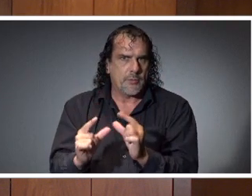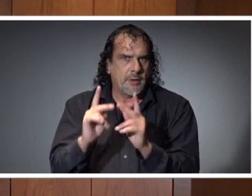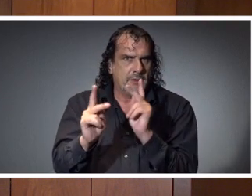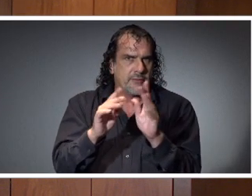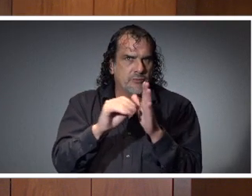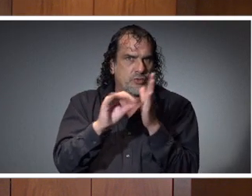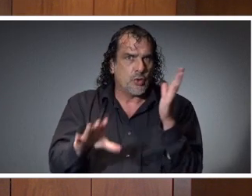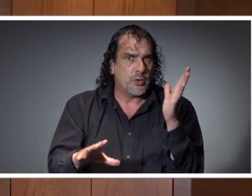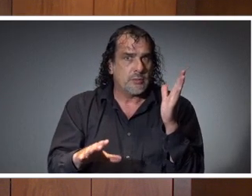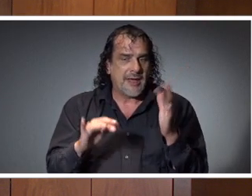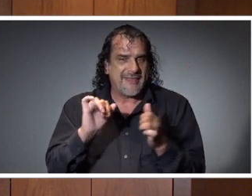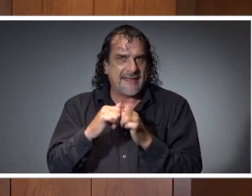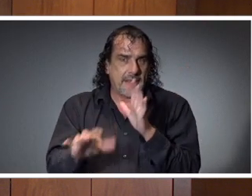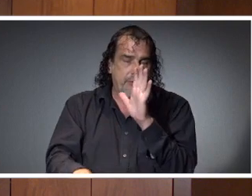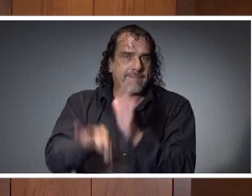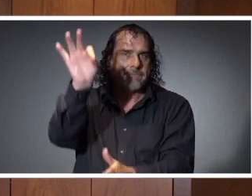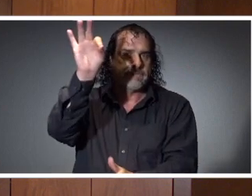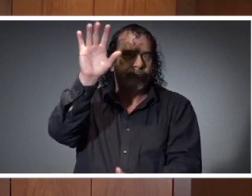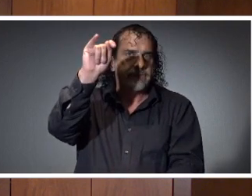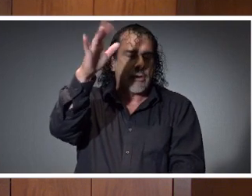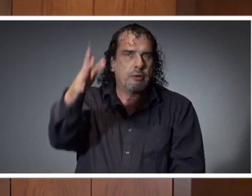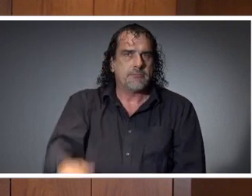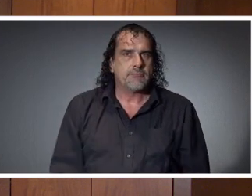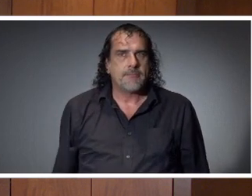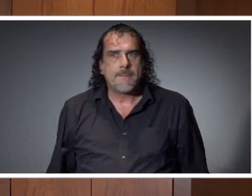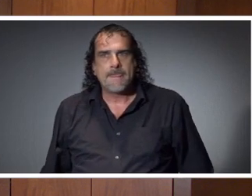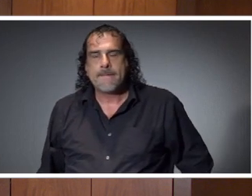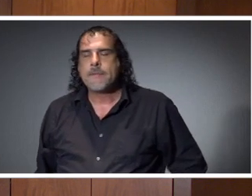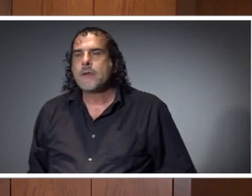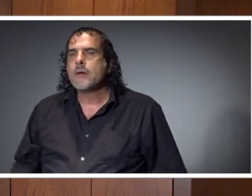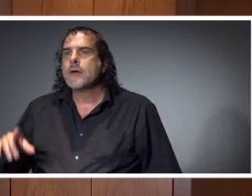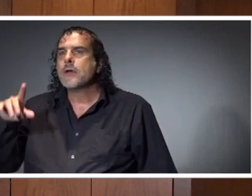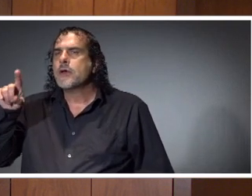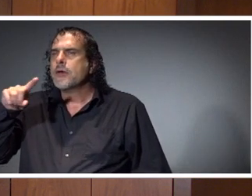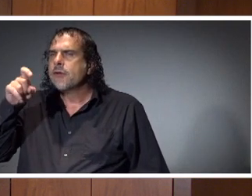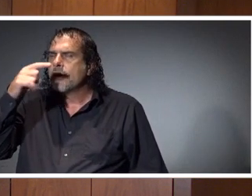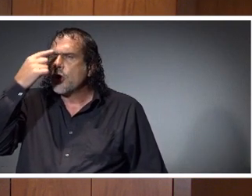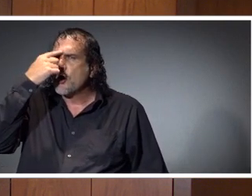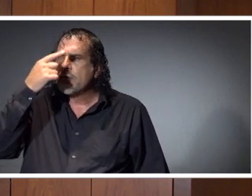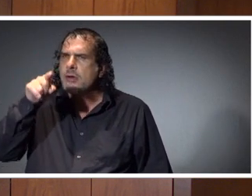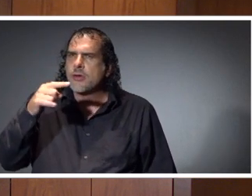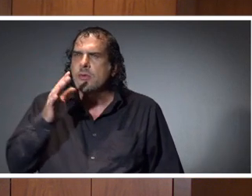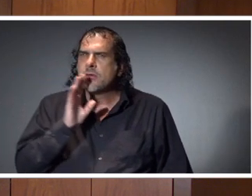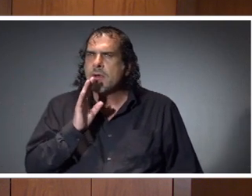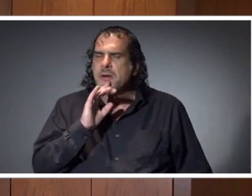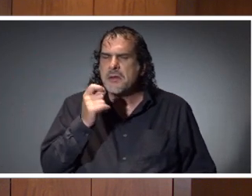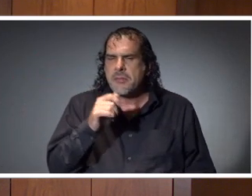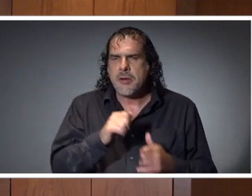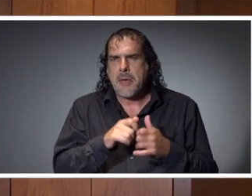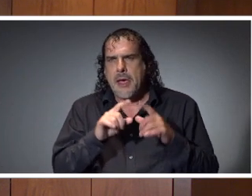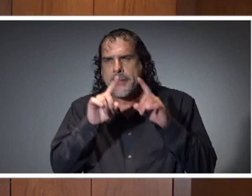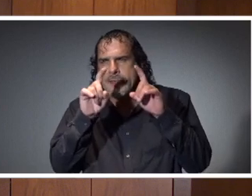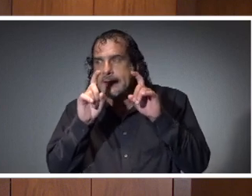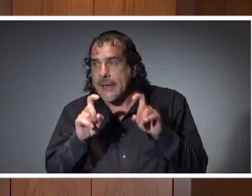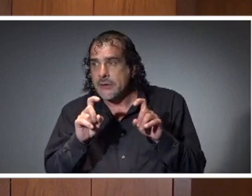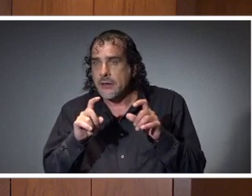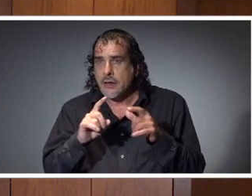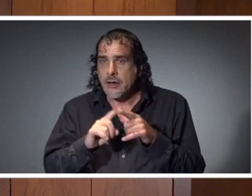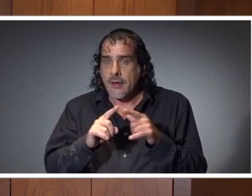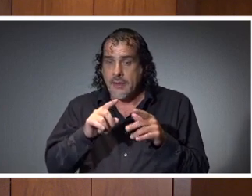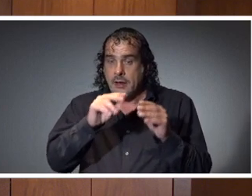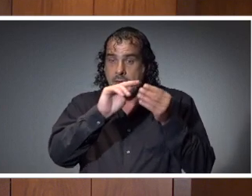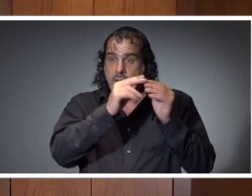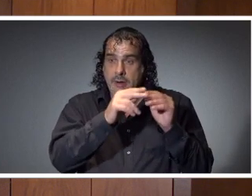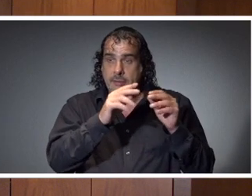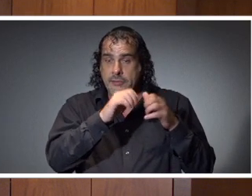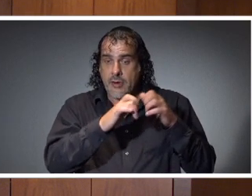understanding of how they tested all those folks. Yes, ma'am. Governor, you talked a little bit about the testing and how a lot of times those numbers are very